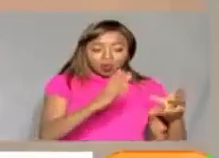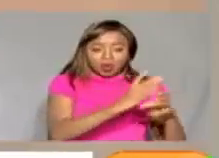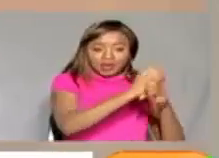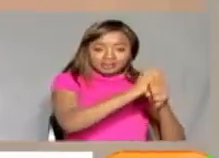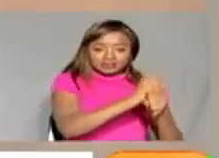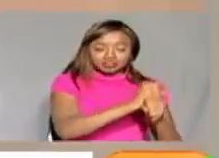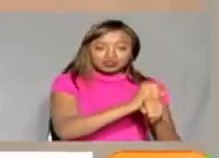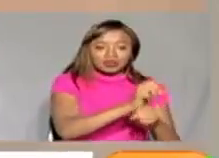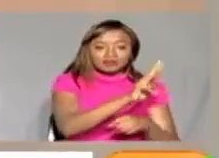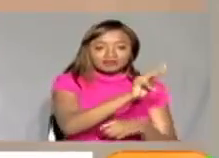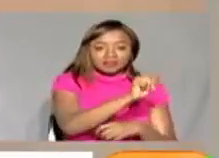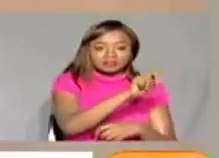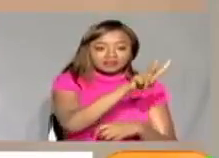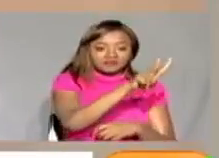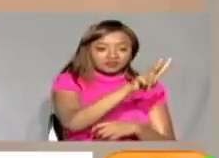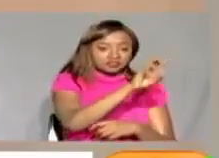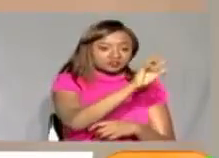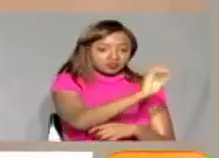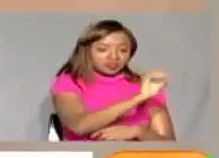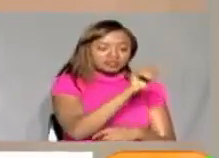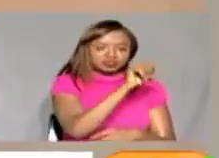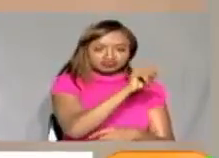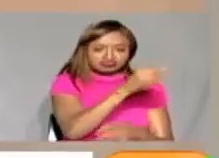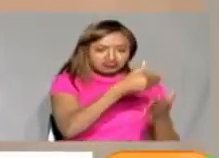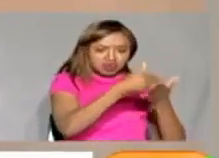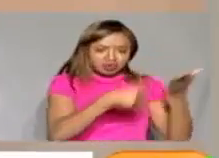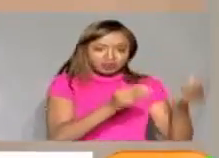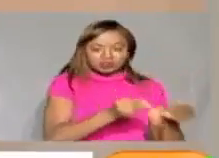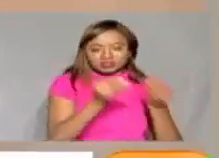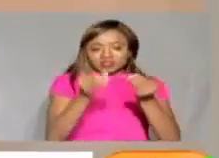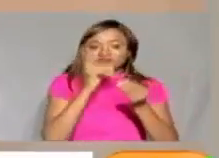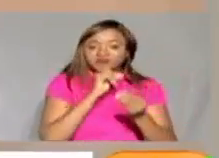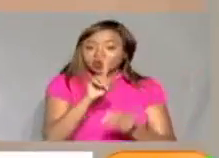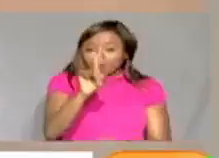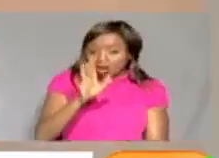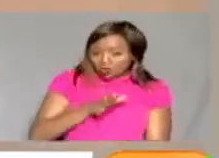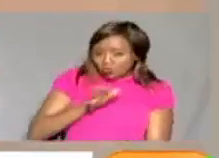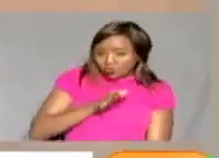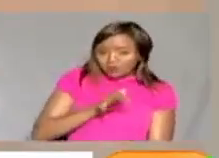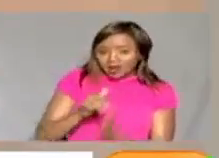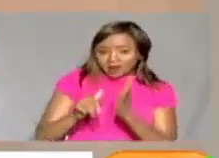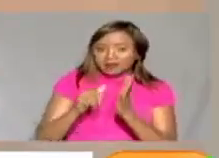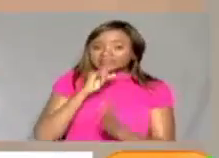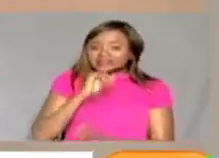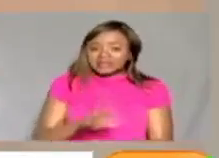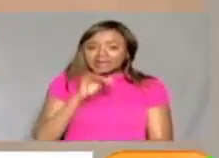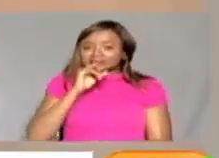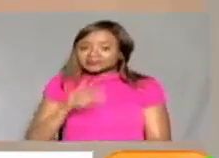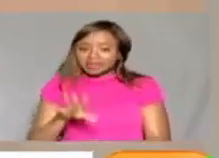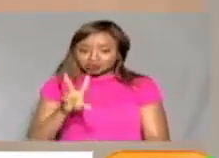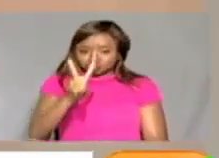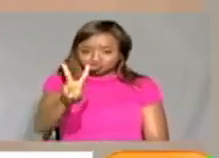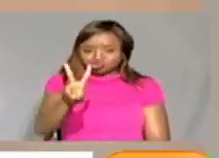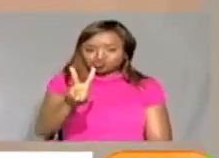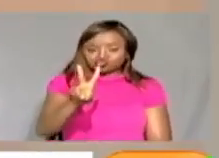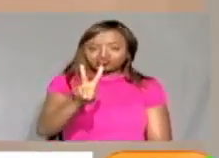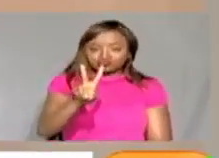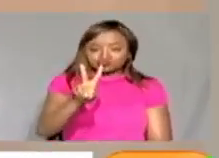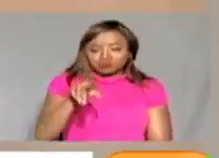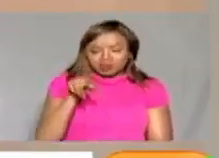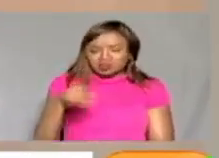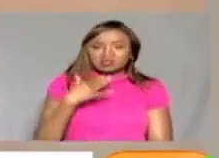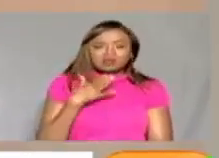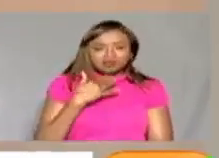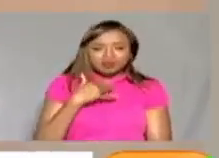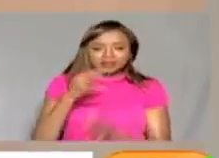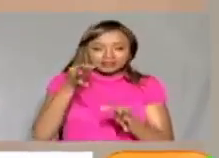organization in a report they released earlier today. Mama Victor is one among many Kenyans who are in search for justice for